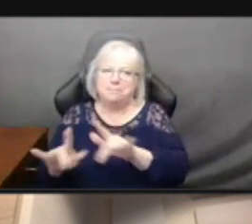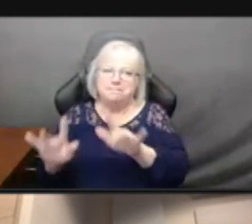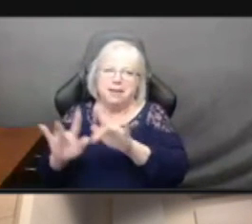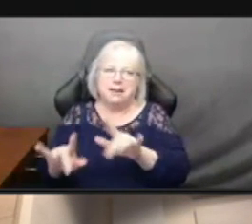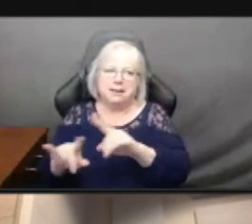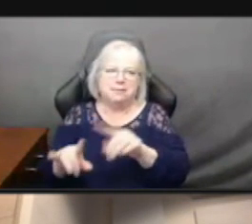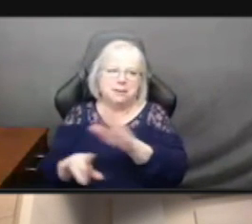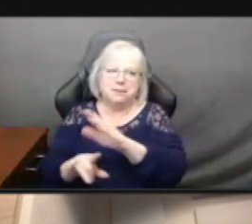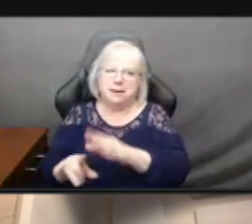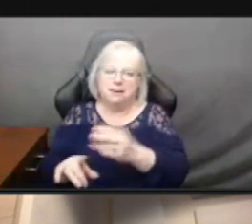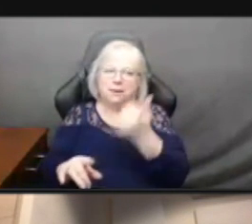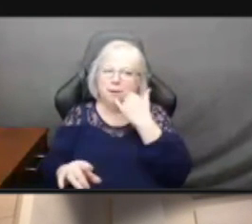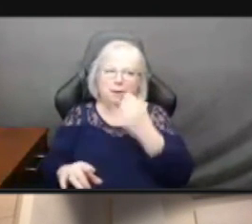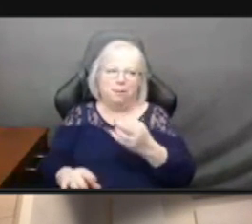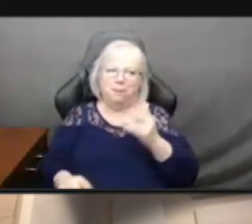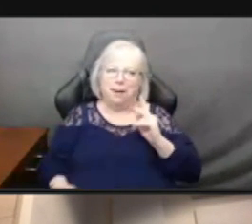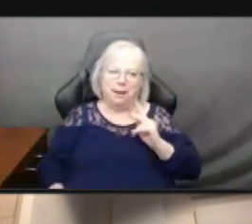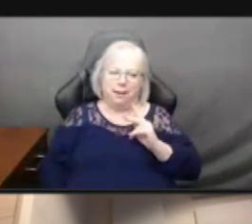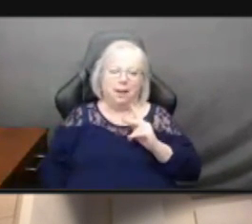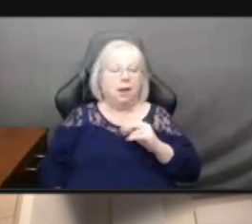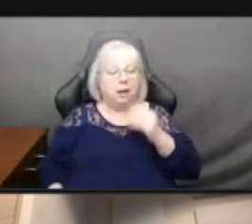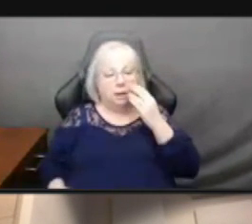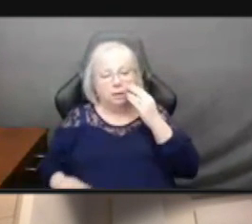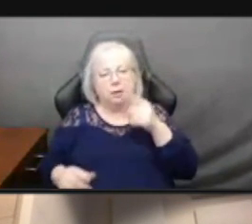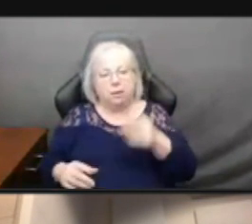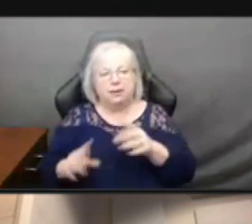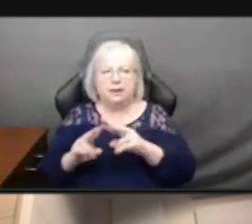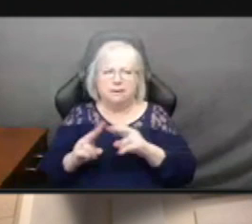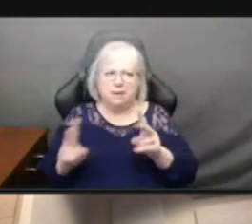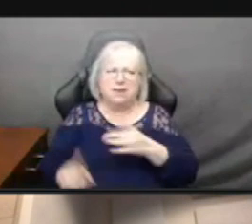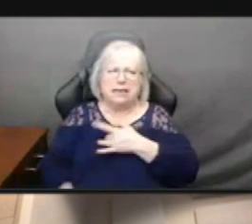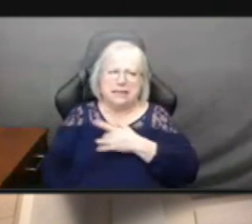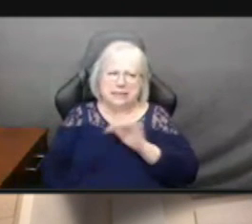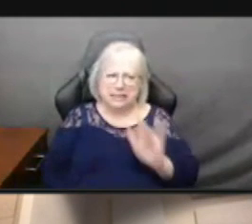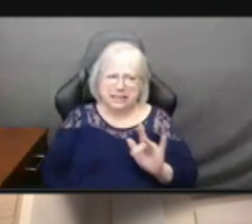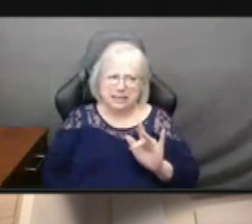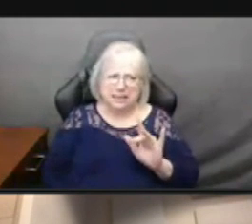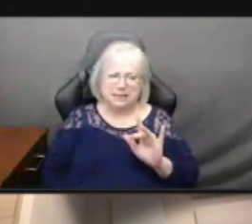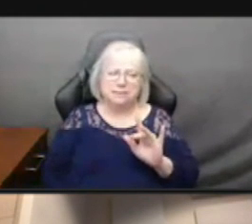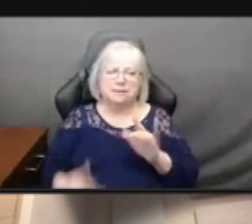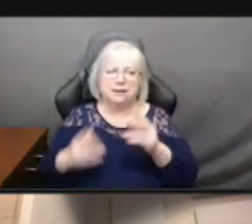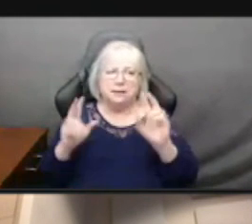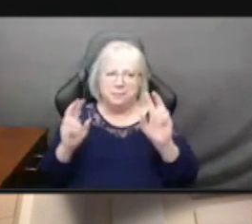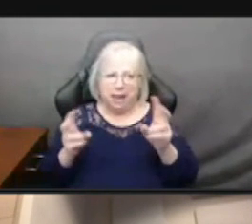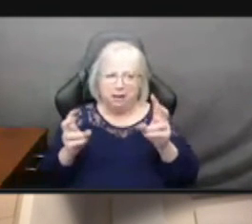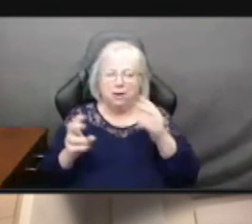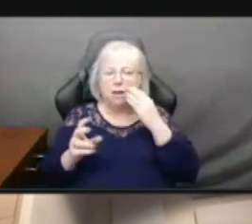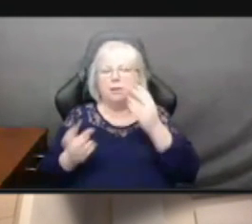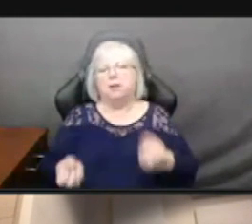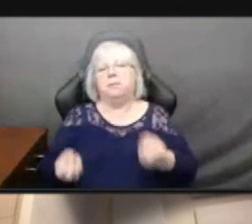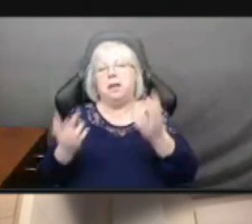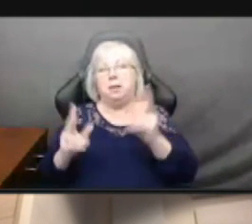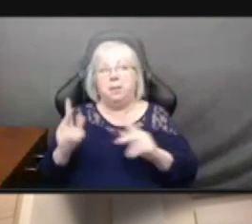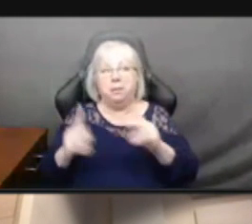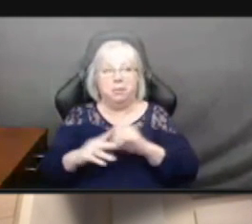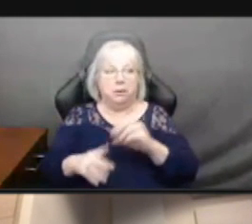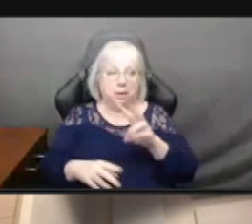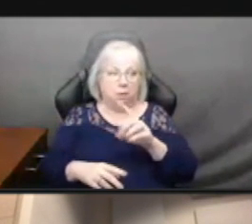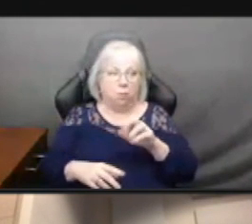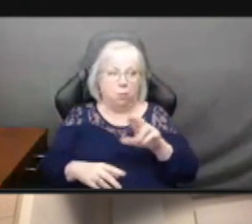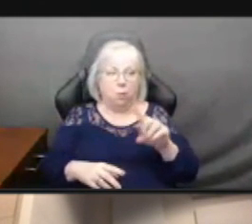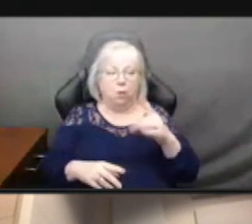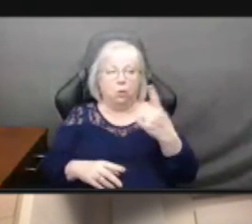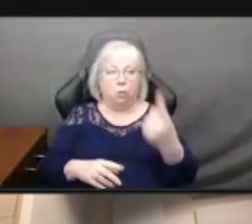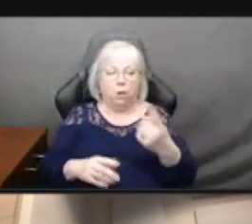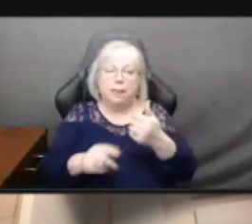call. And I do know that this is a very sensitive matter, and I do know that there are a lot of people in Ward 1 who are very interested in filling that